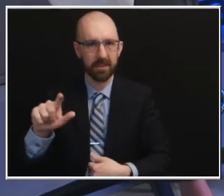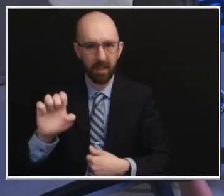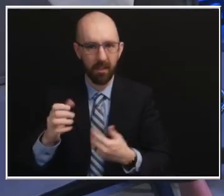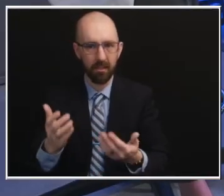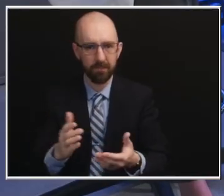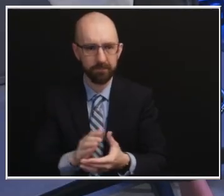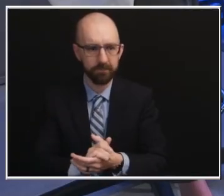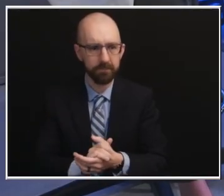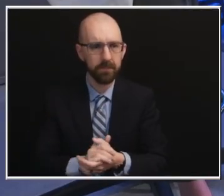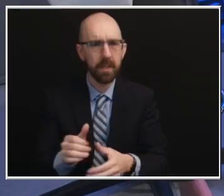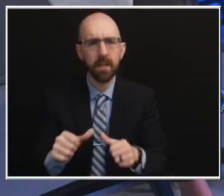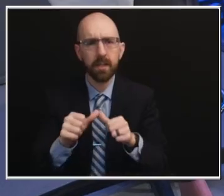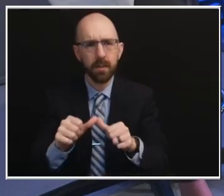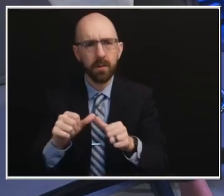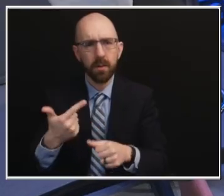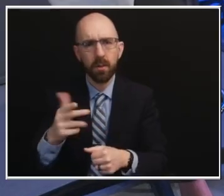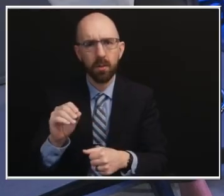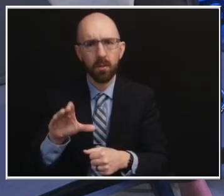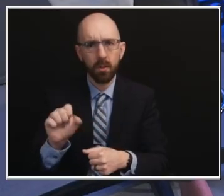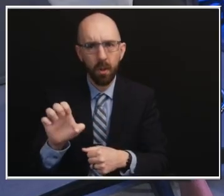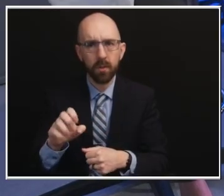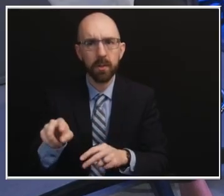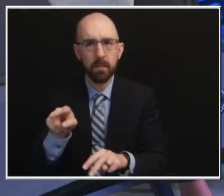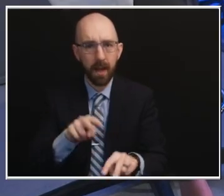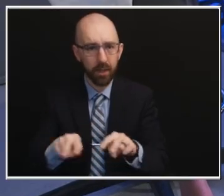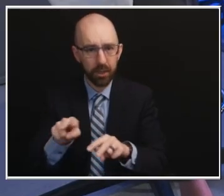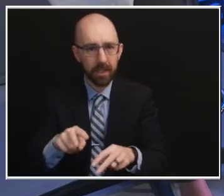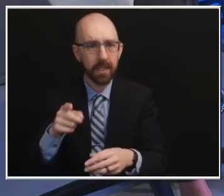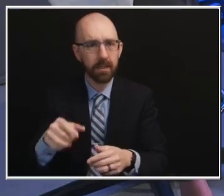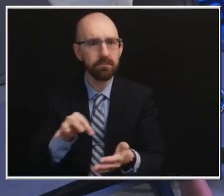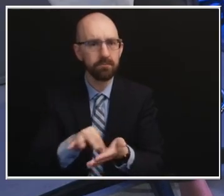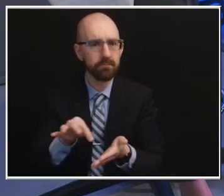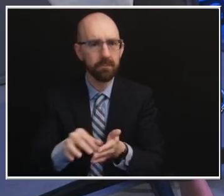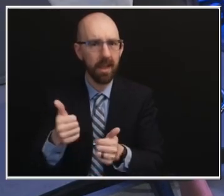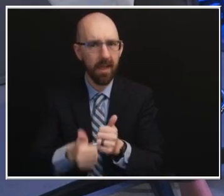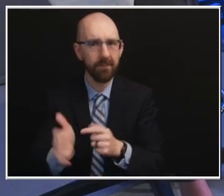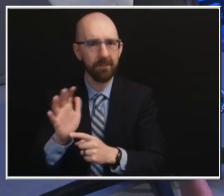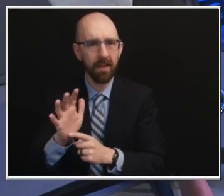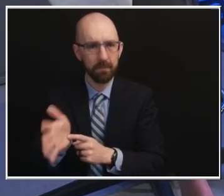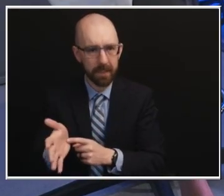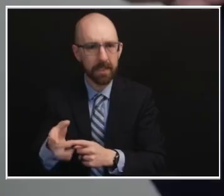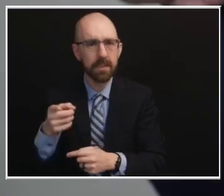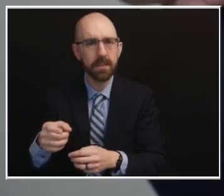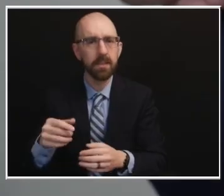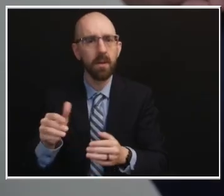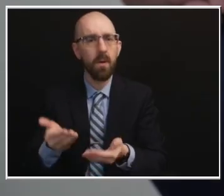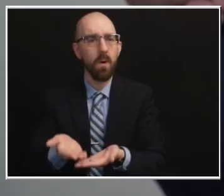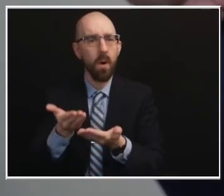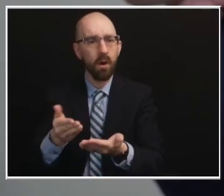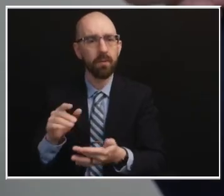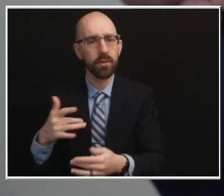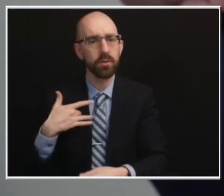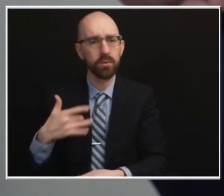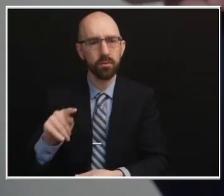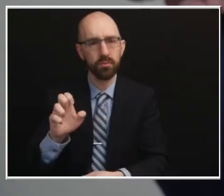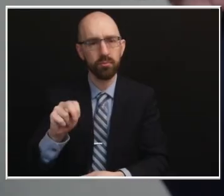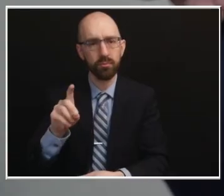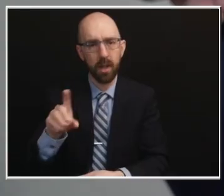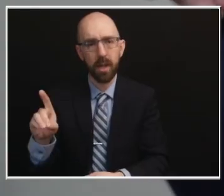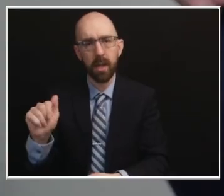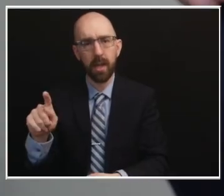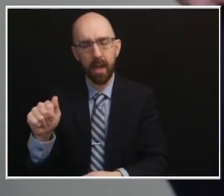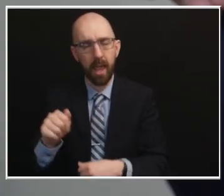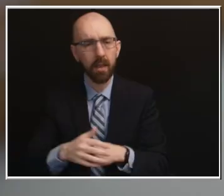continuous glucose monitors track glucose levels every 5 minutes, offer trend data comparing to a single reading. Charlotte,